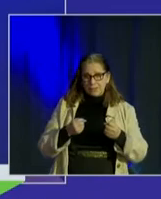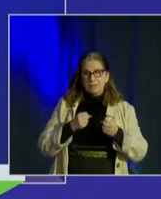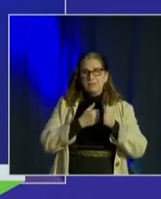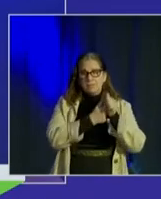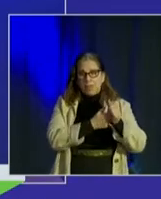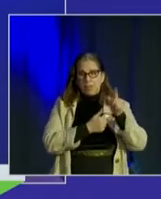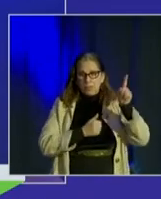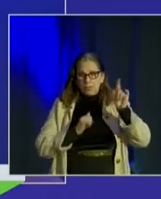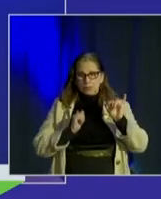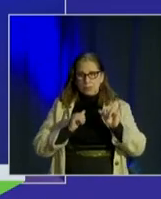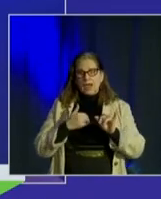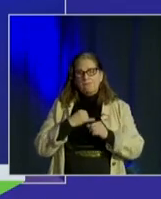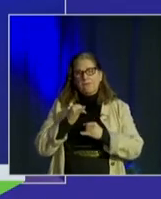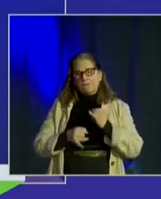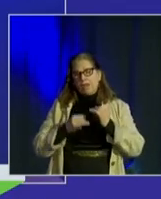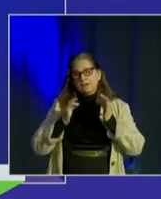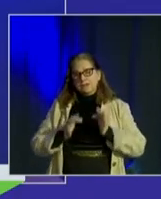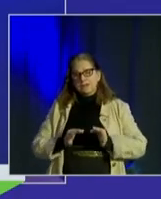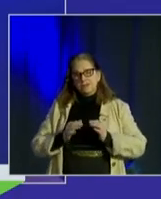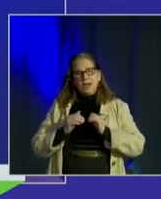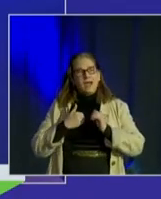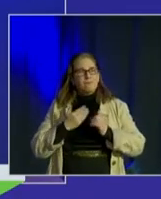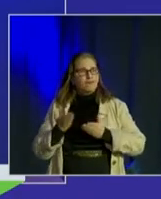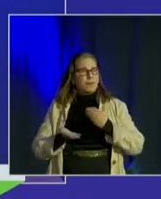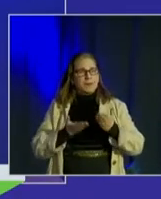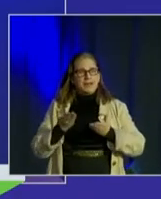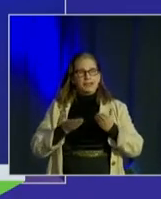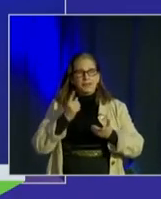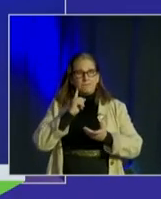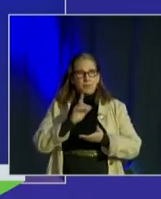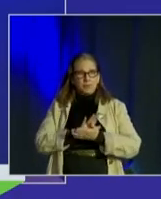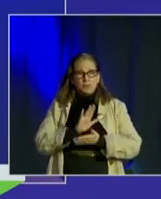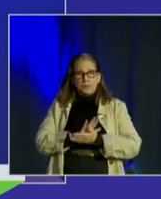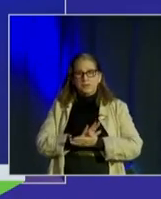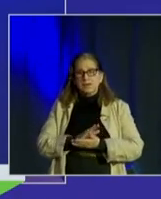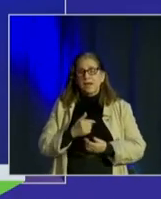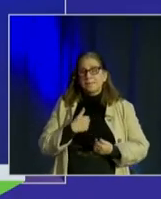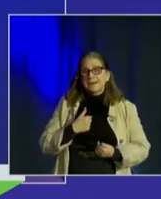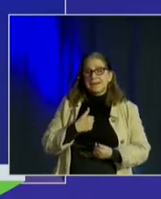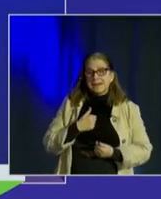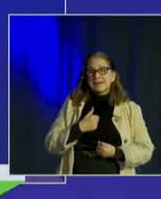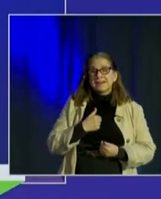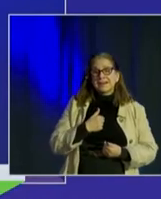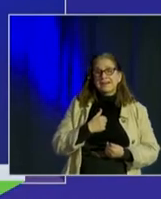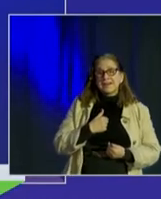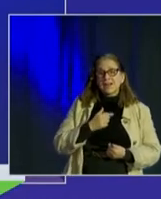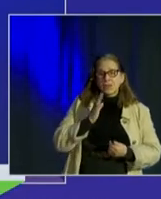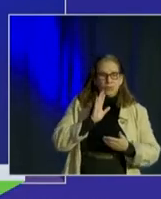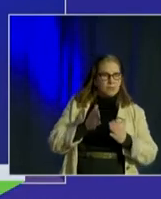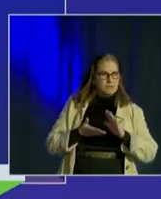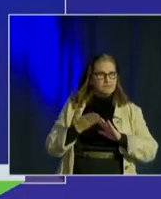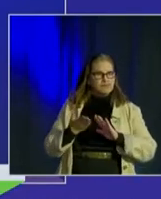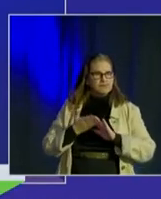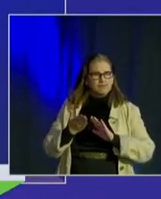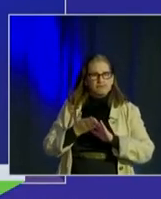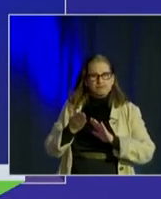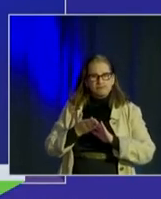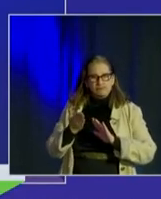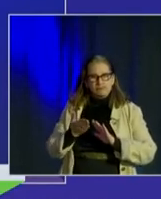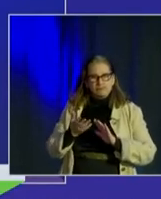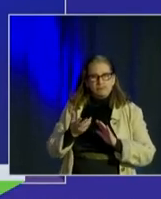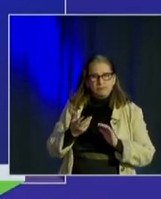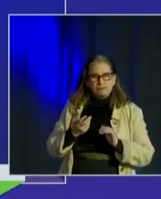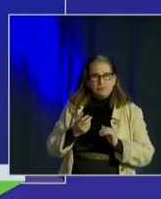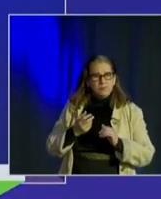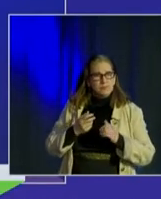the final recommendations to me for how we operate during COVID. So we've been